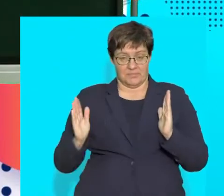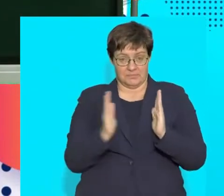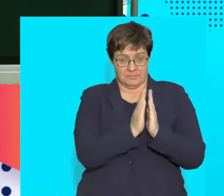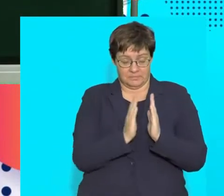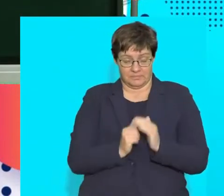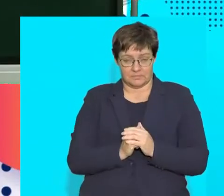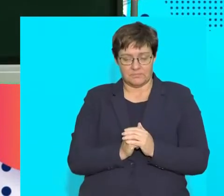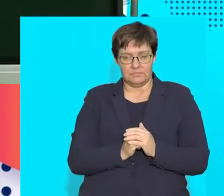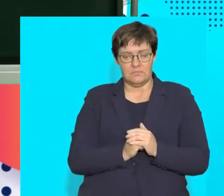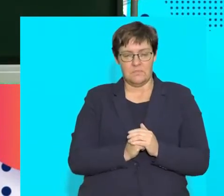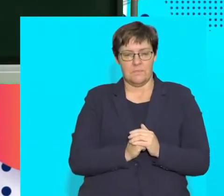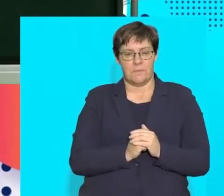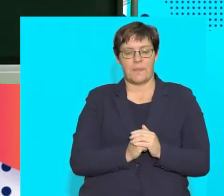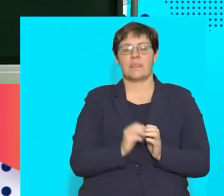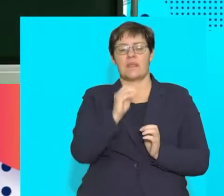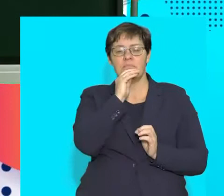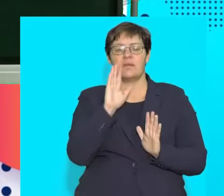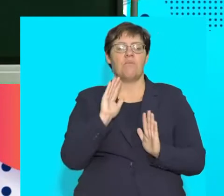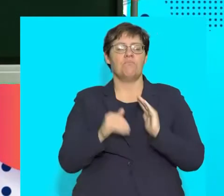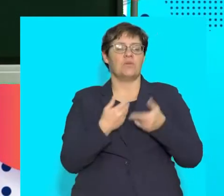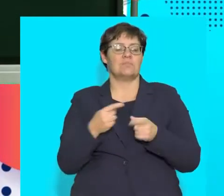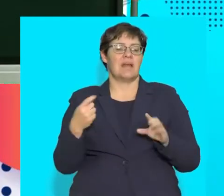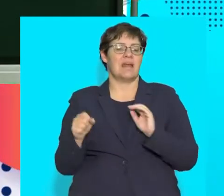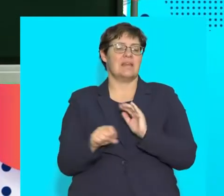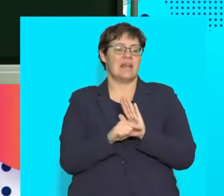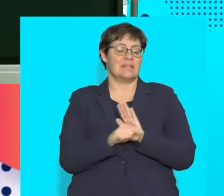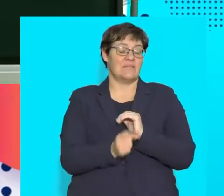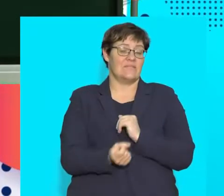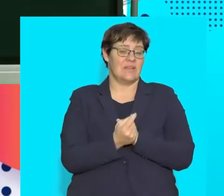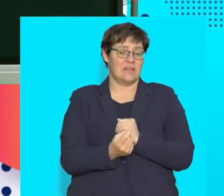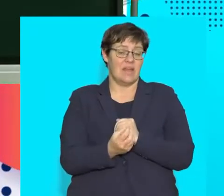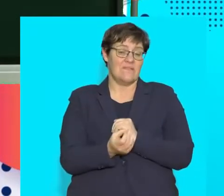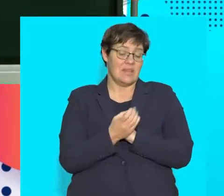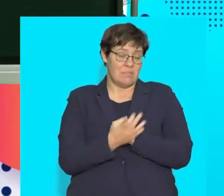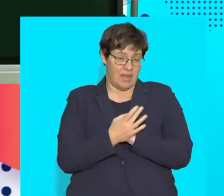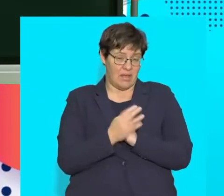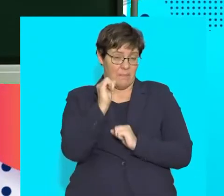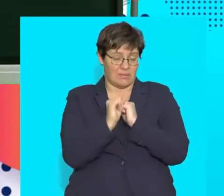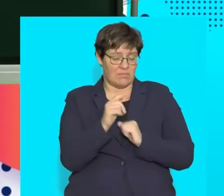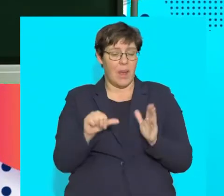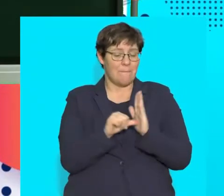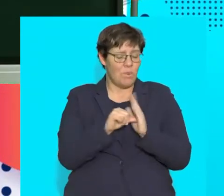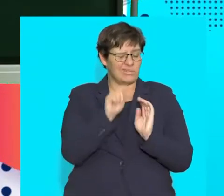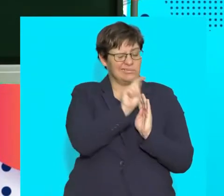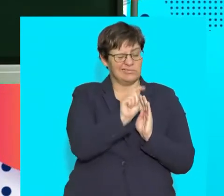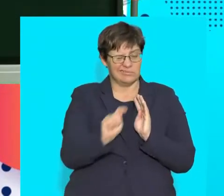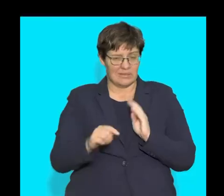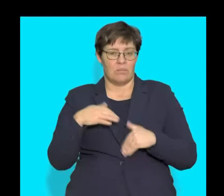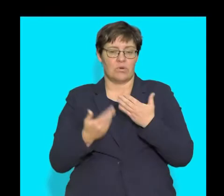And we find that this process of negative feedback mechanism is fundamental to many other processes in the body.